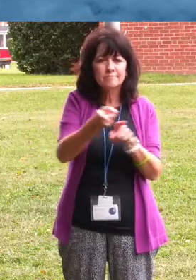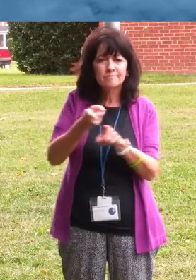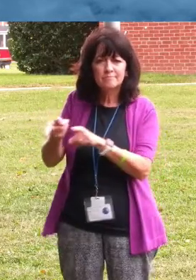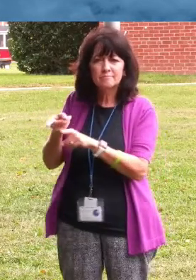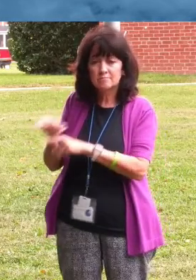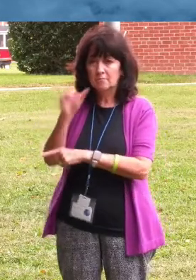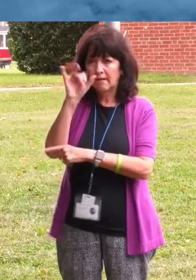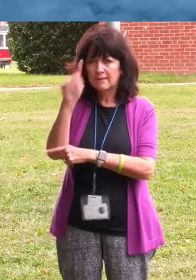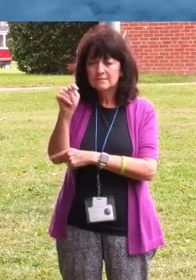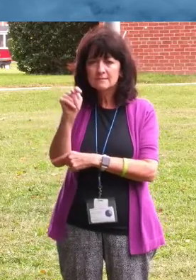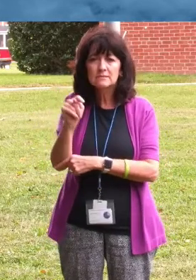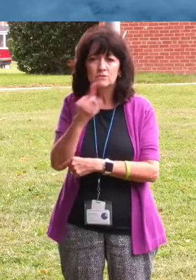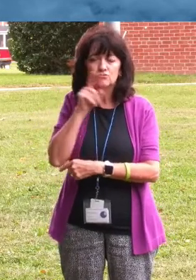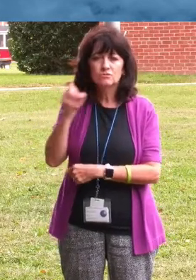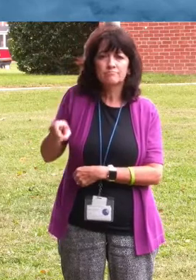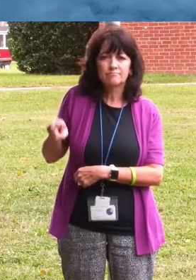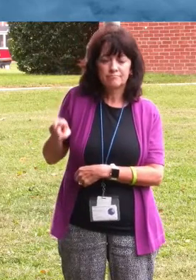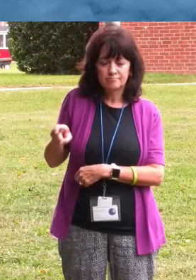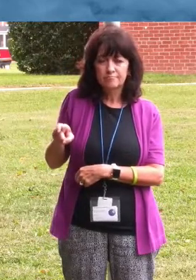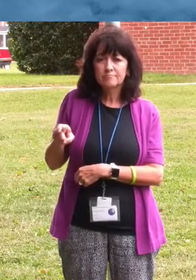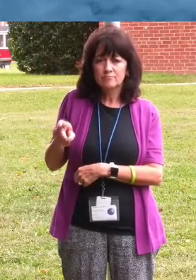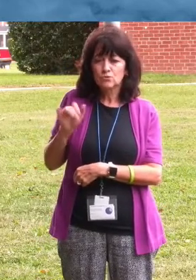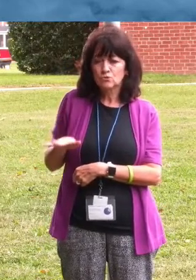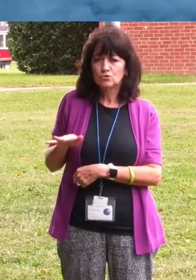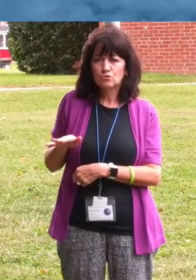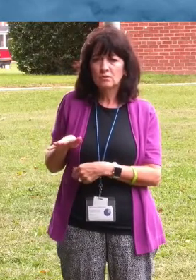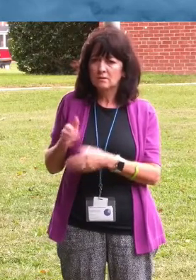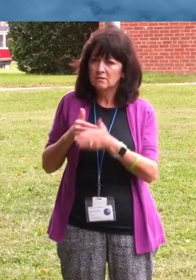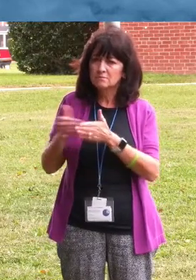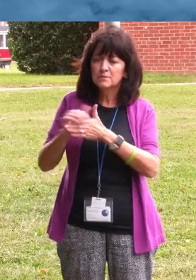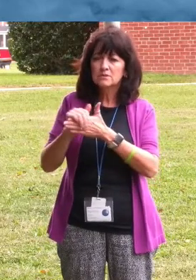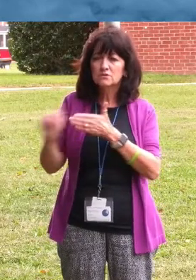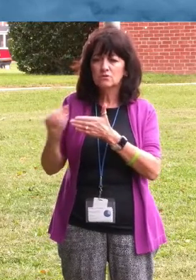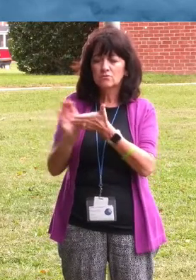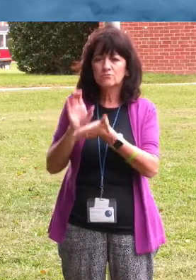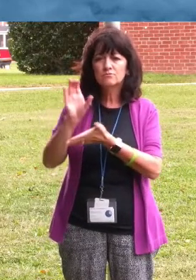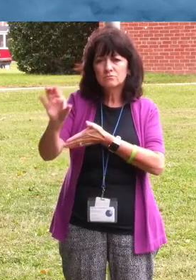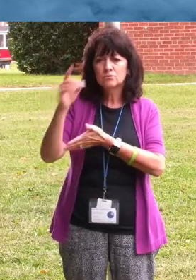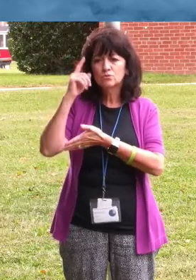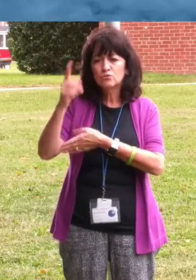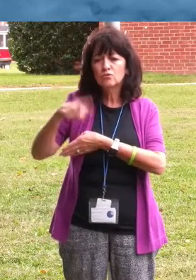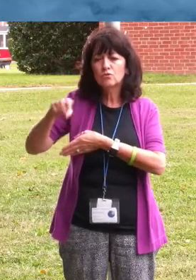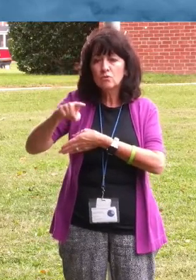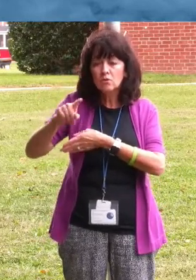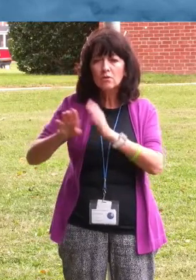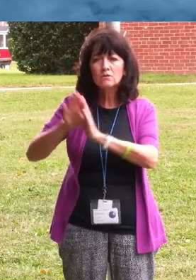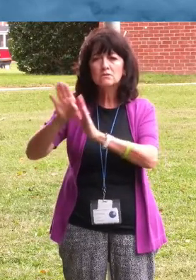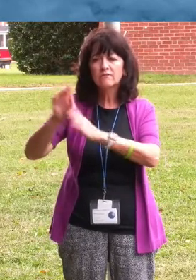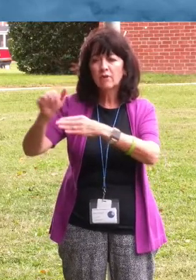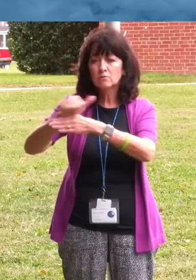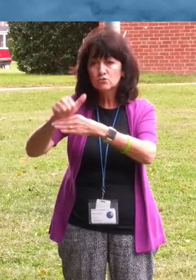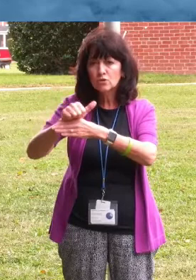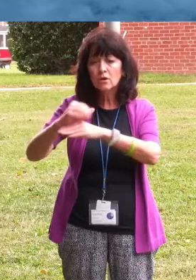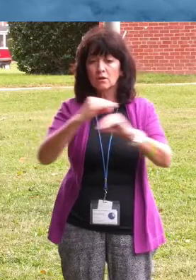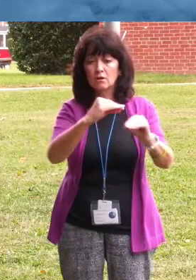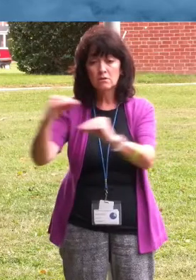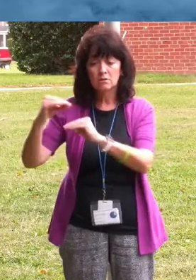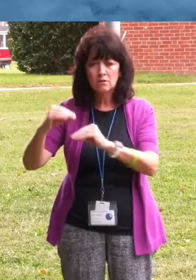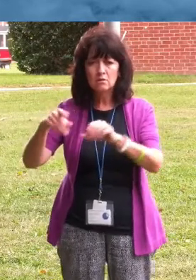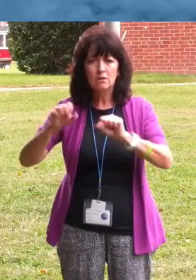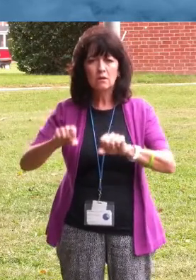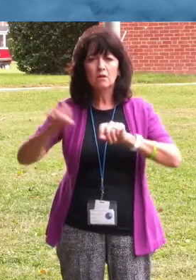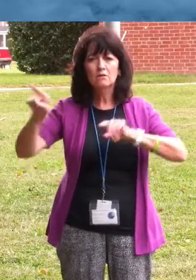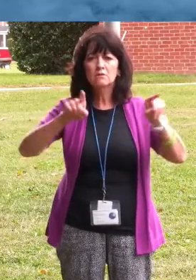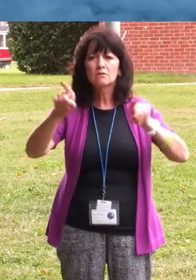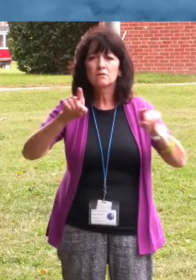announced millions of dollars for training programs. We have more job openings than we do people